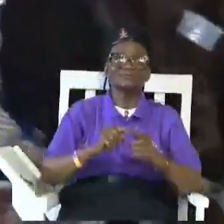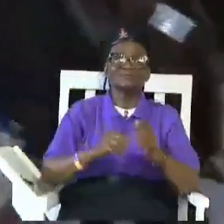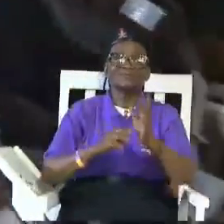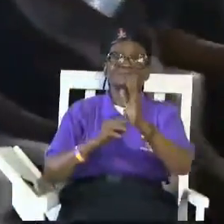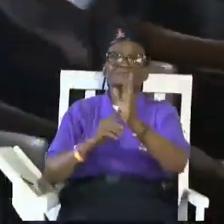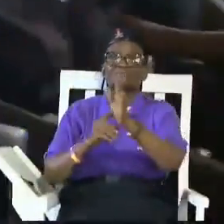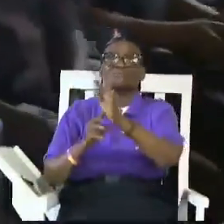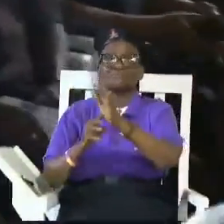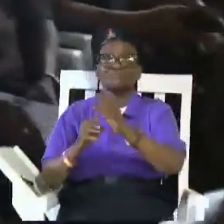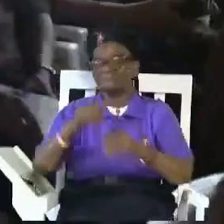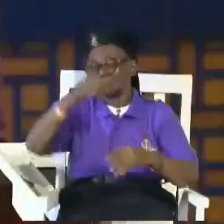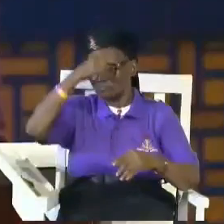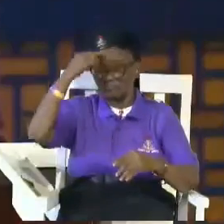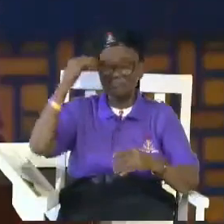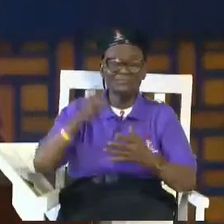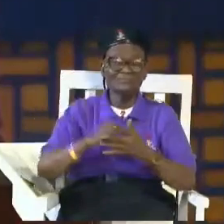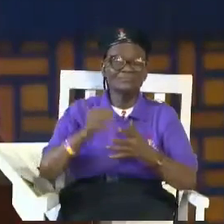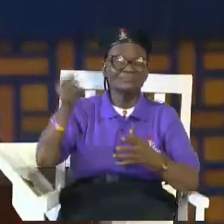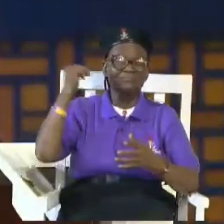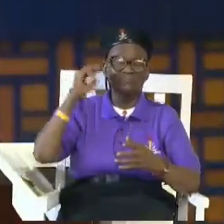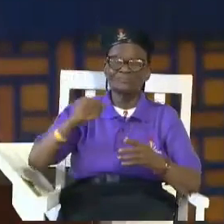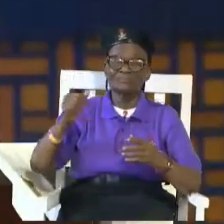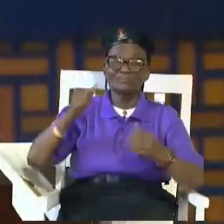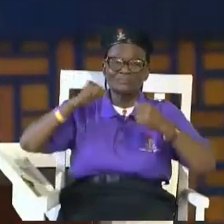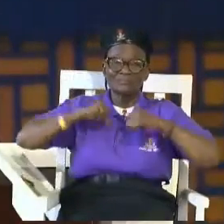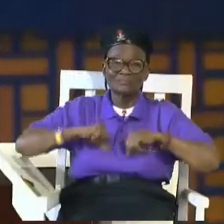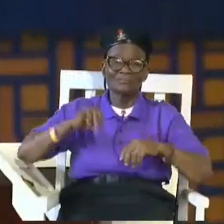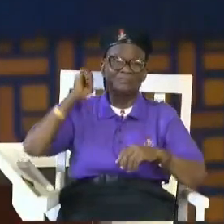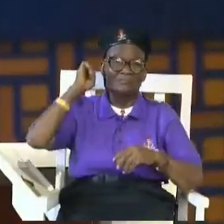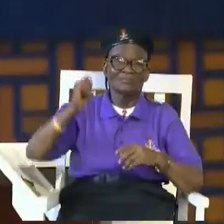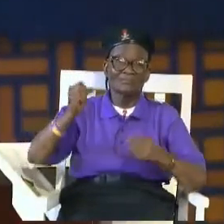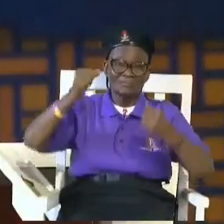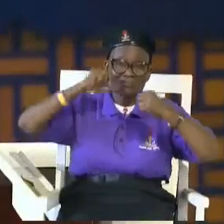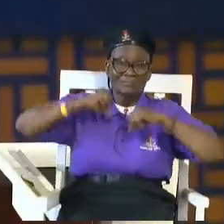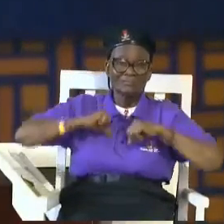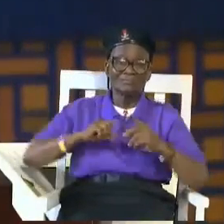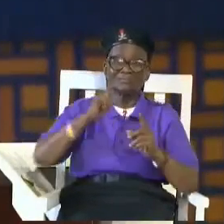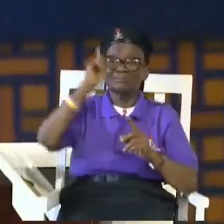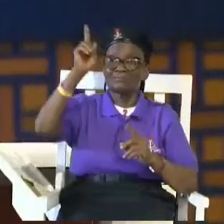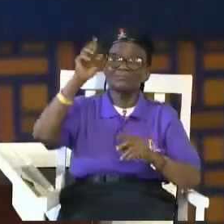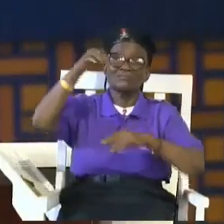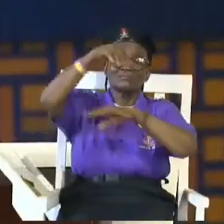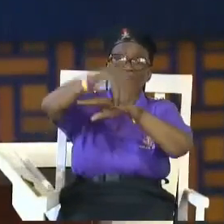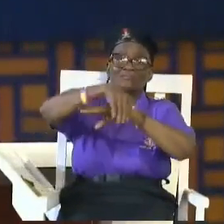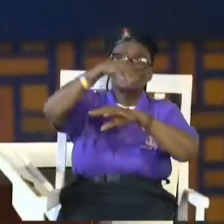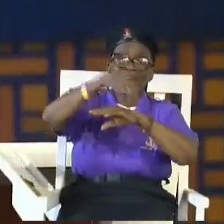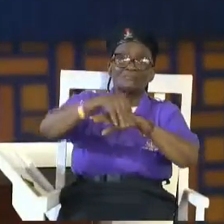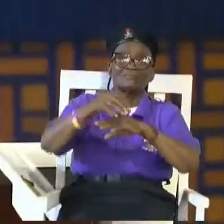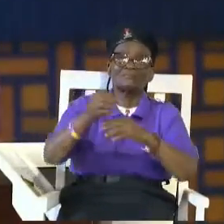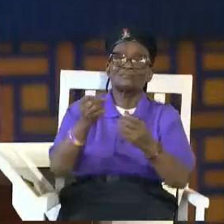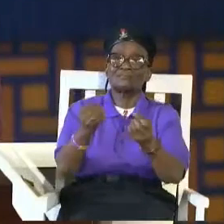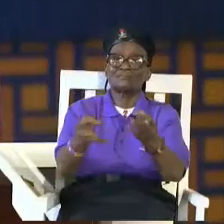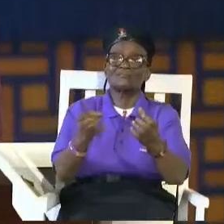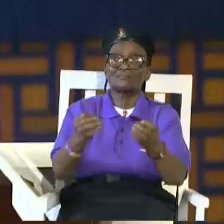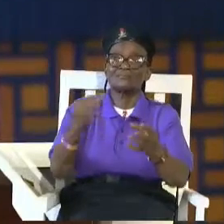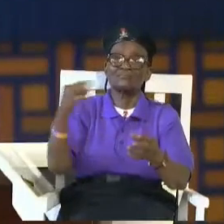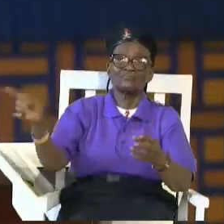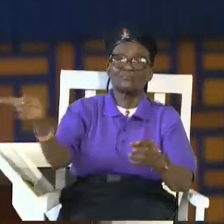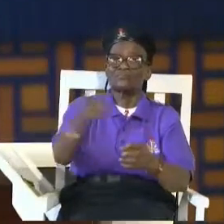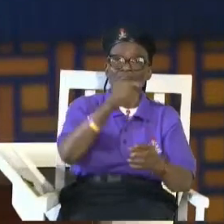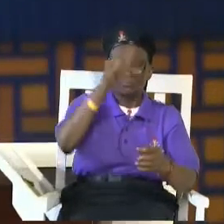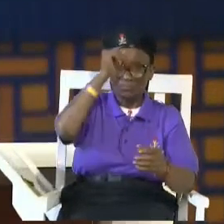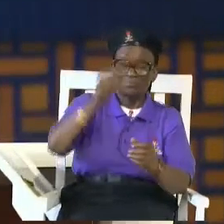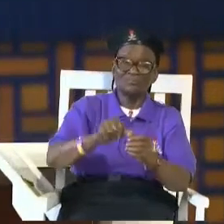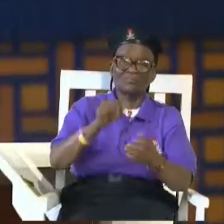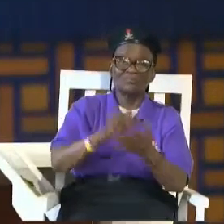because it was a dress he wore one night Many of you remember that night when